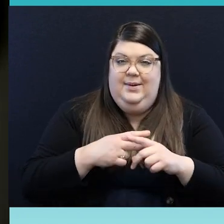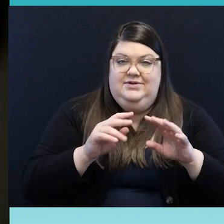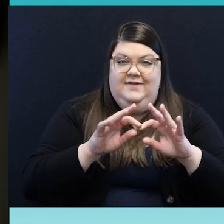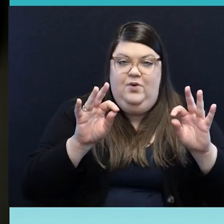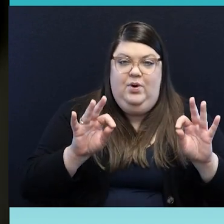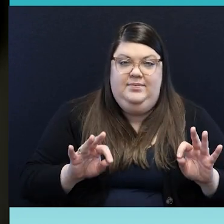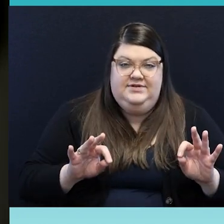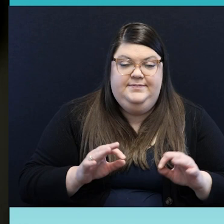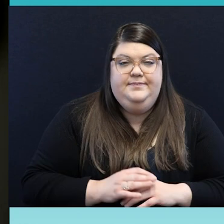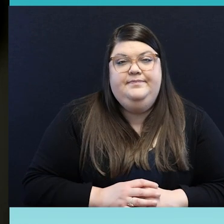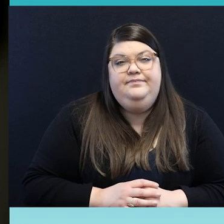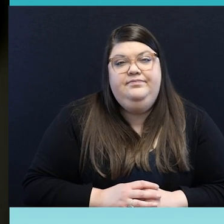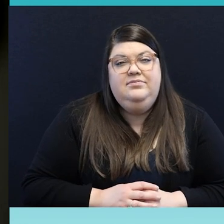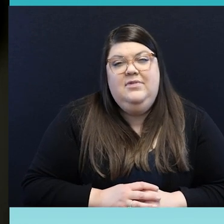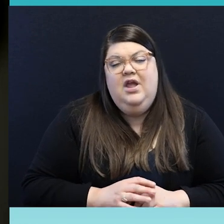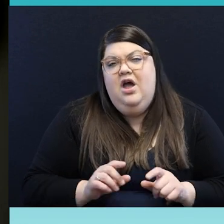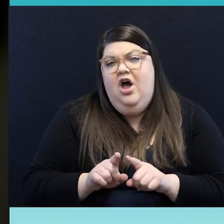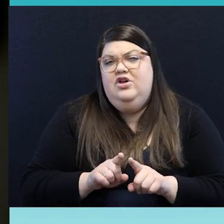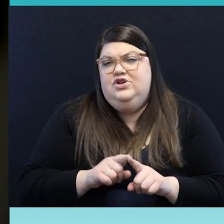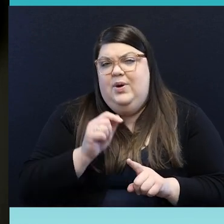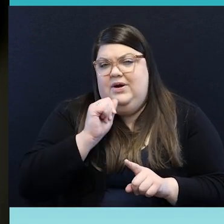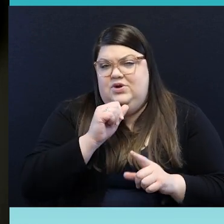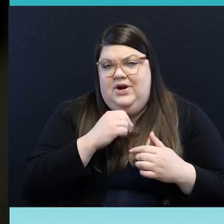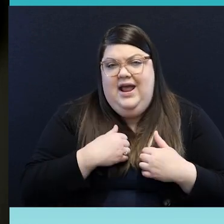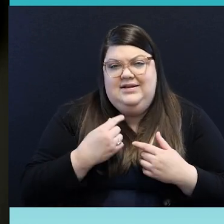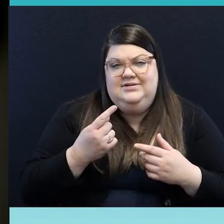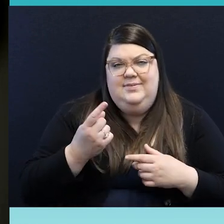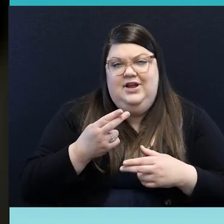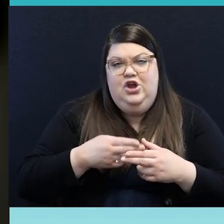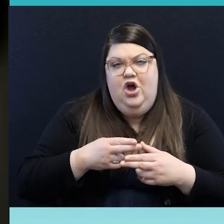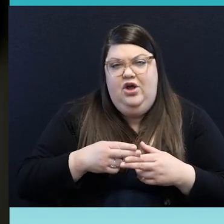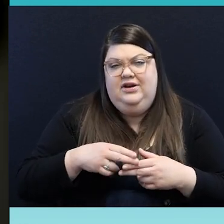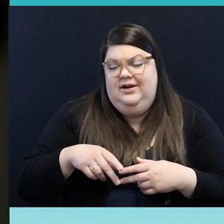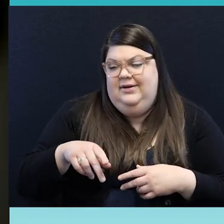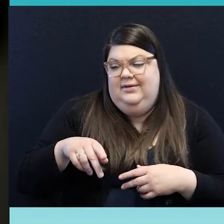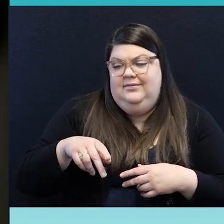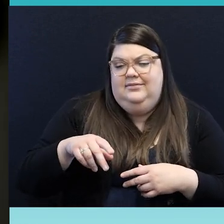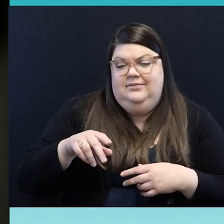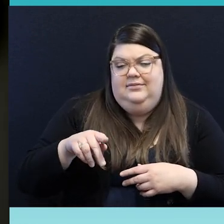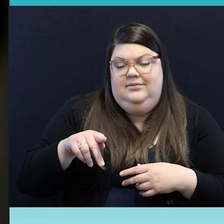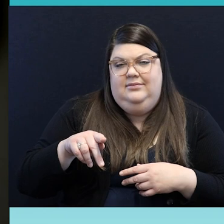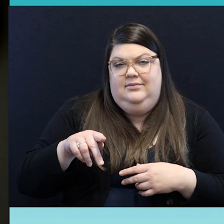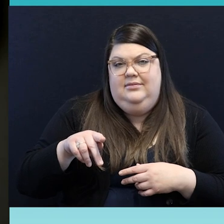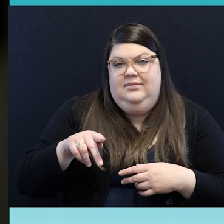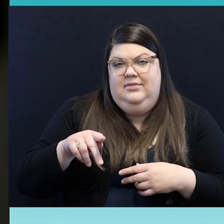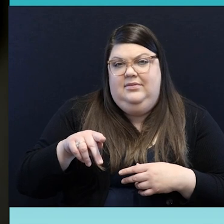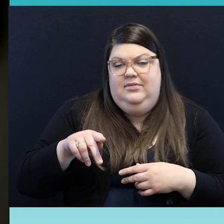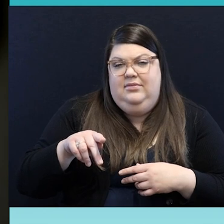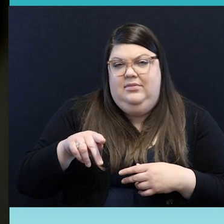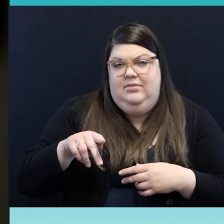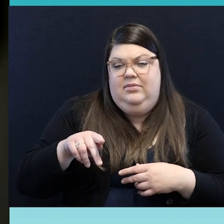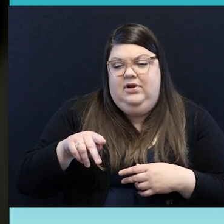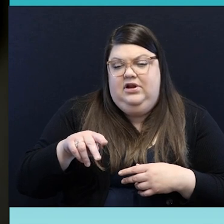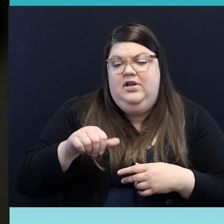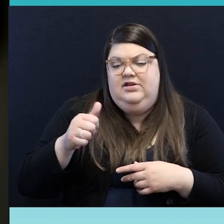there's also what's known as a medical order, but it is a post document. It's a portable treatment